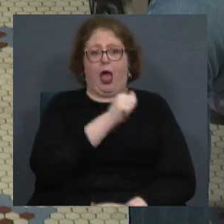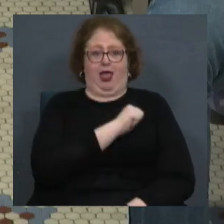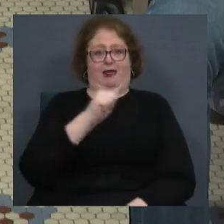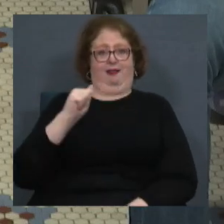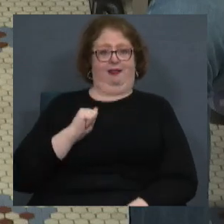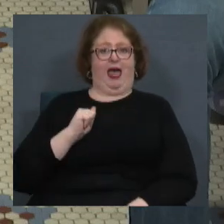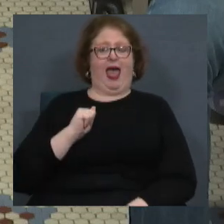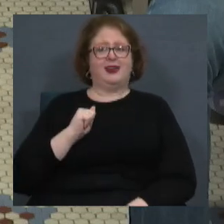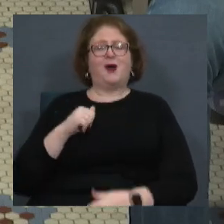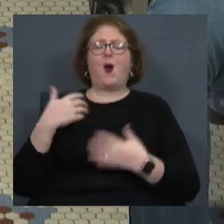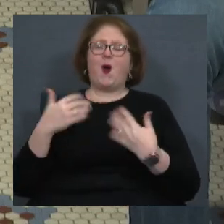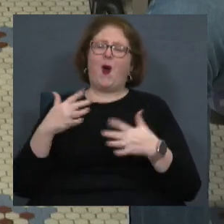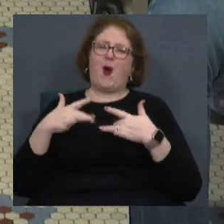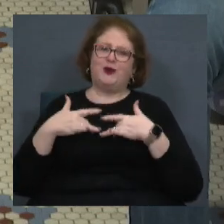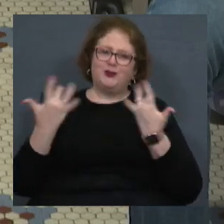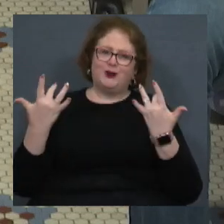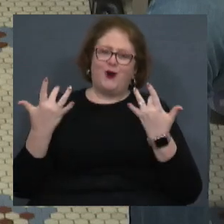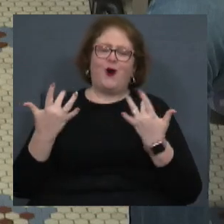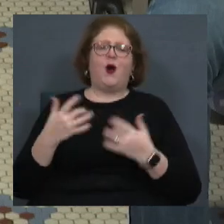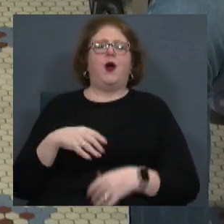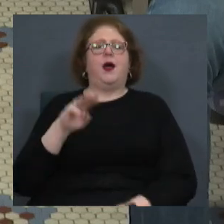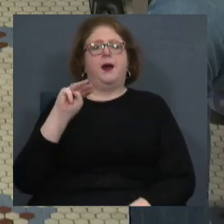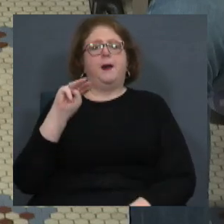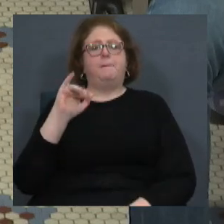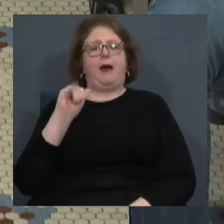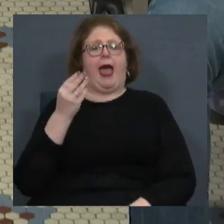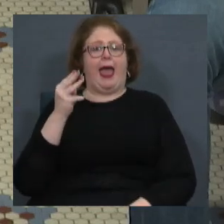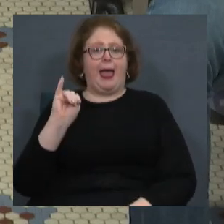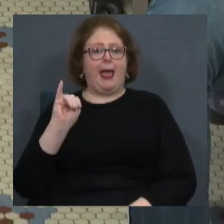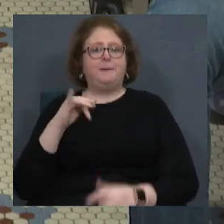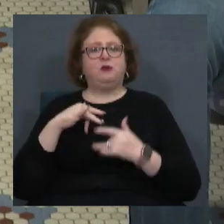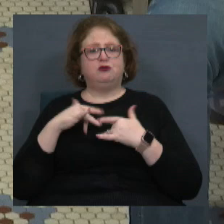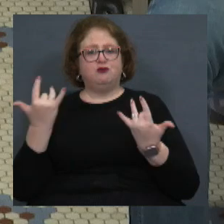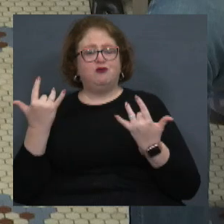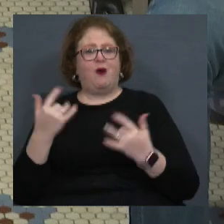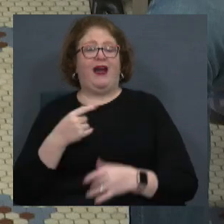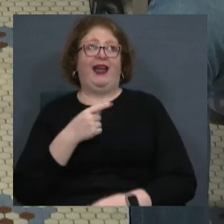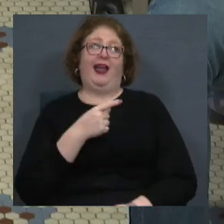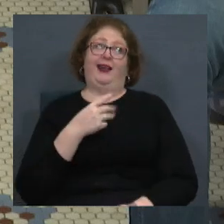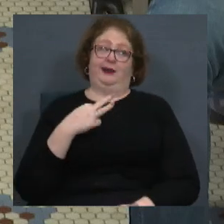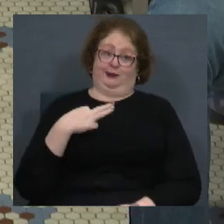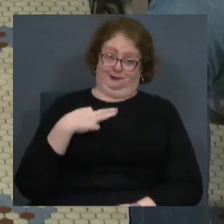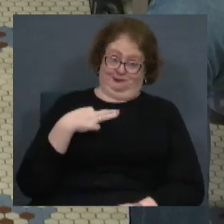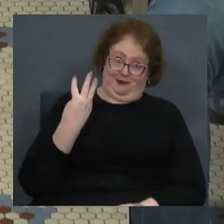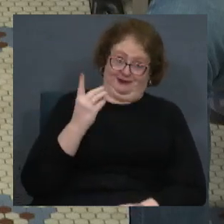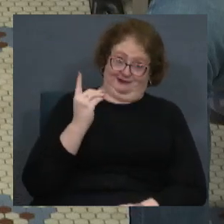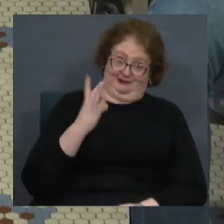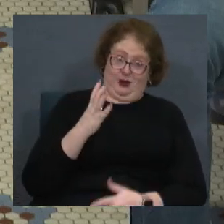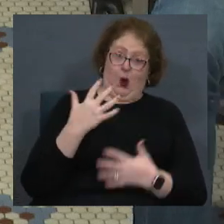what made Miami a joy. That's what made Washington a challenge.